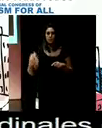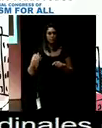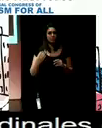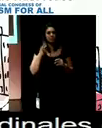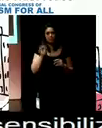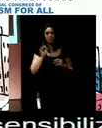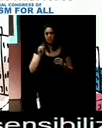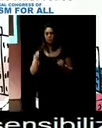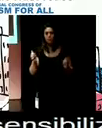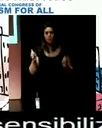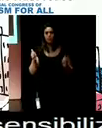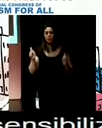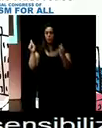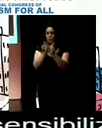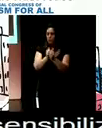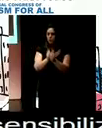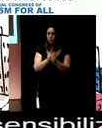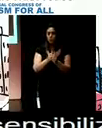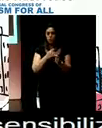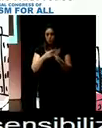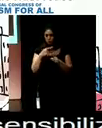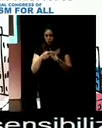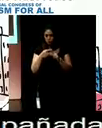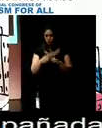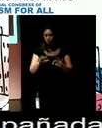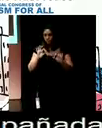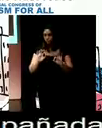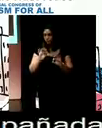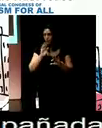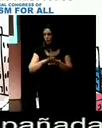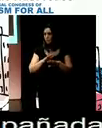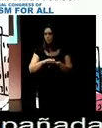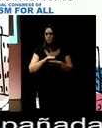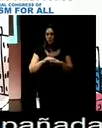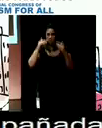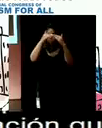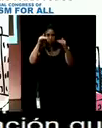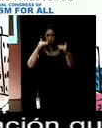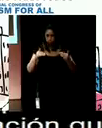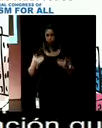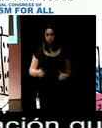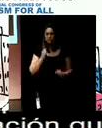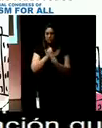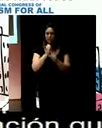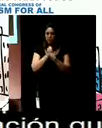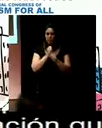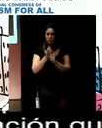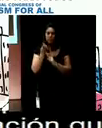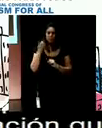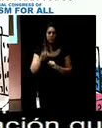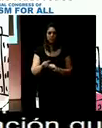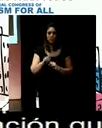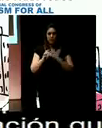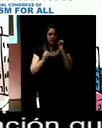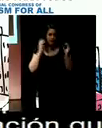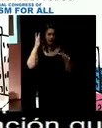coherent awareness sensibilization with specific actions that could reach all the layers of the society,